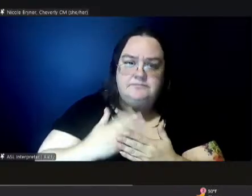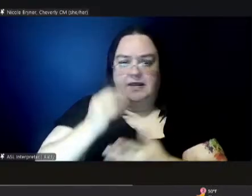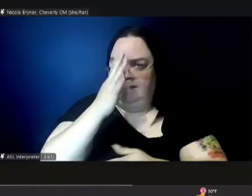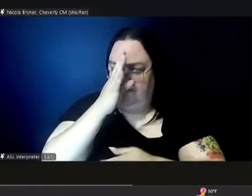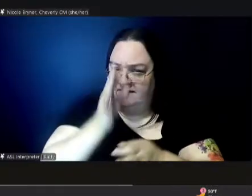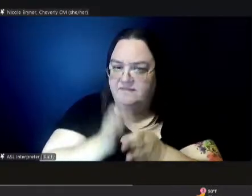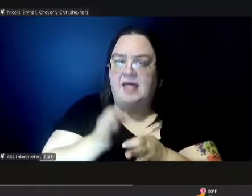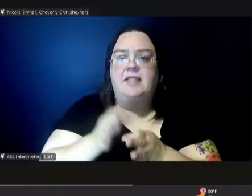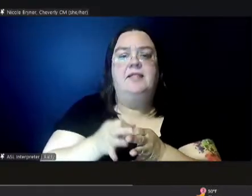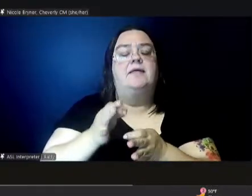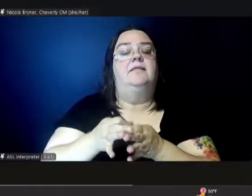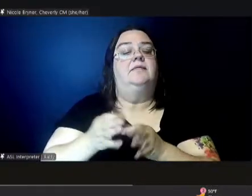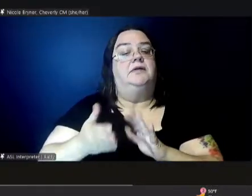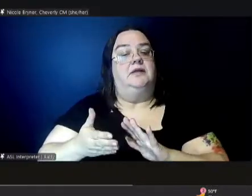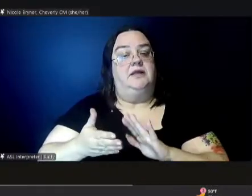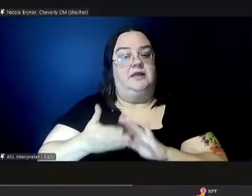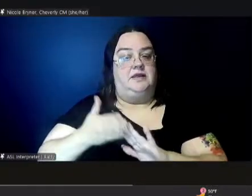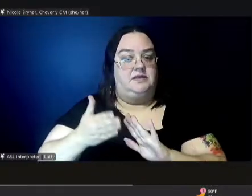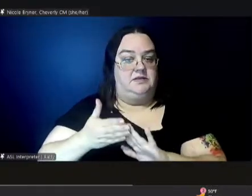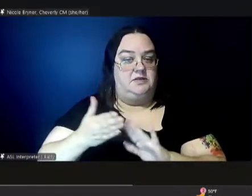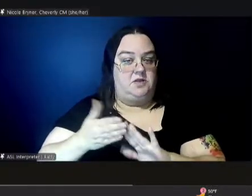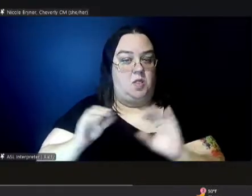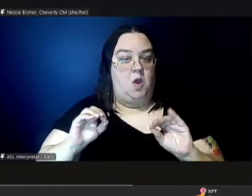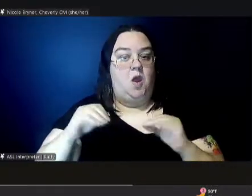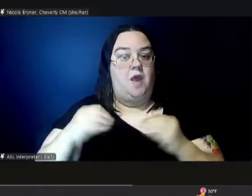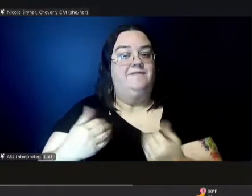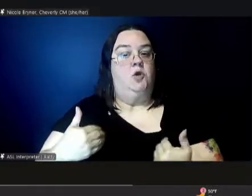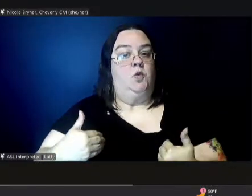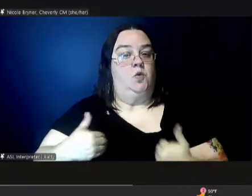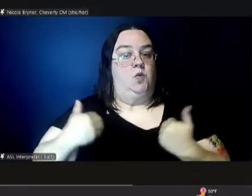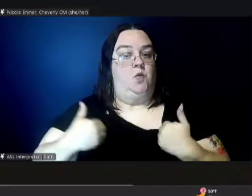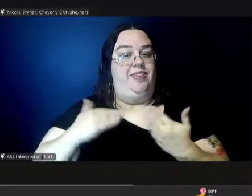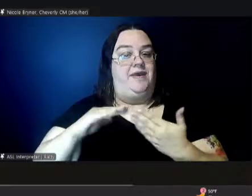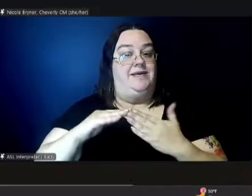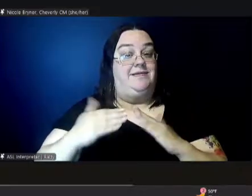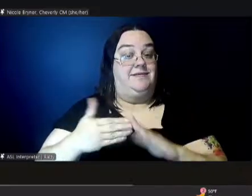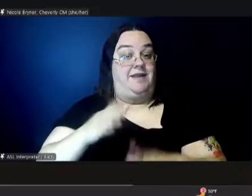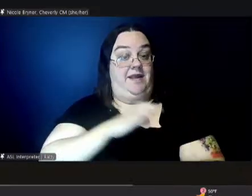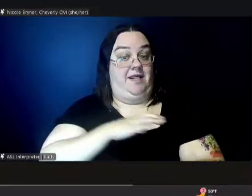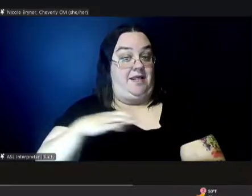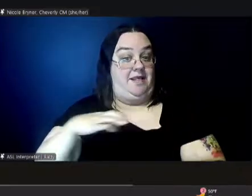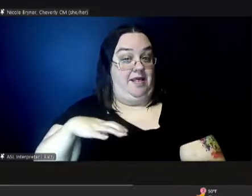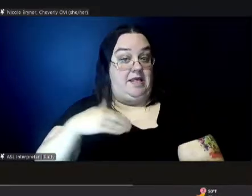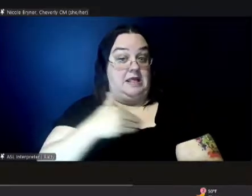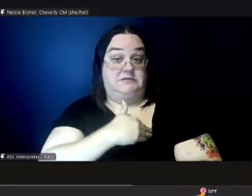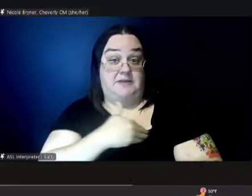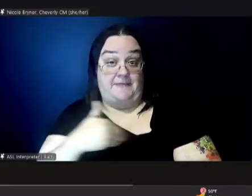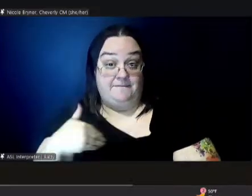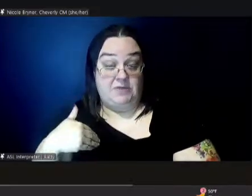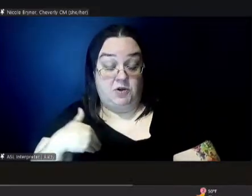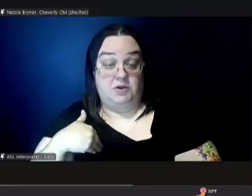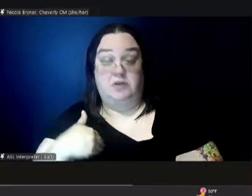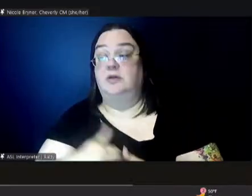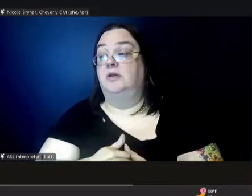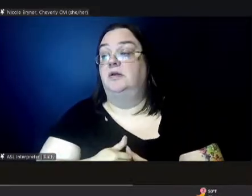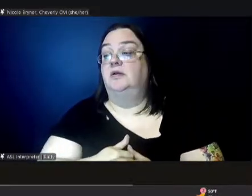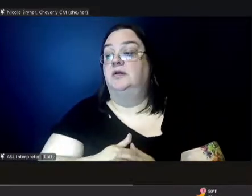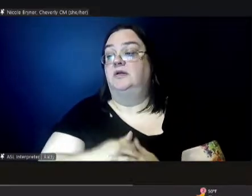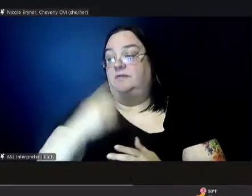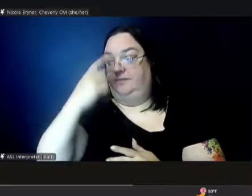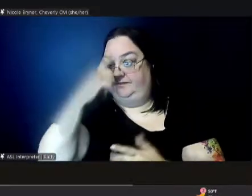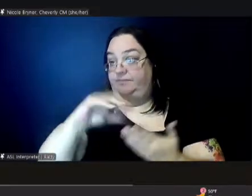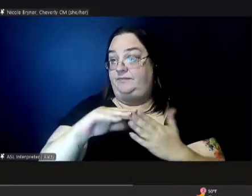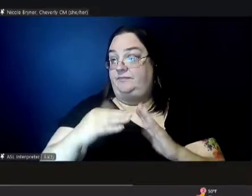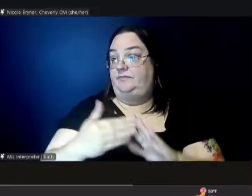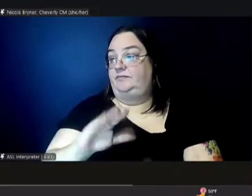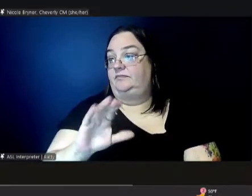execute the office of Youth Town Council Member execute the office of Youth Town Council Member for the town of Cheverly,